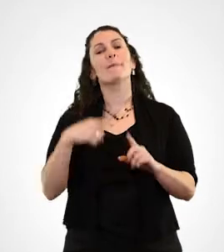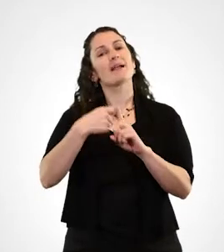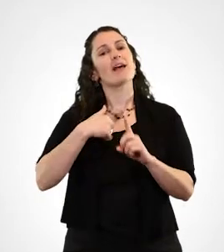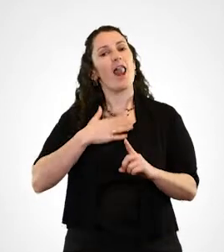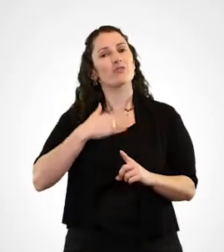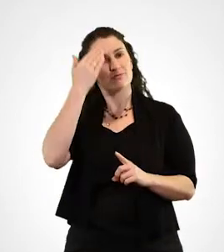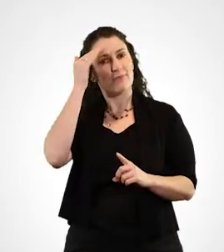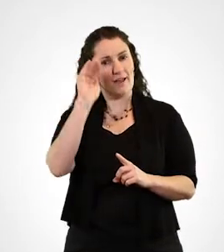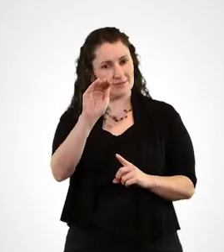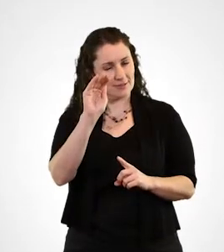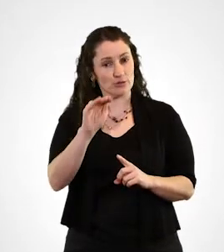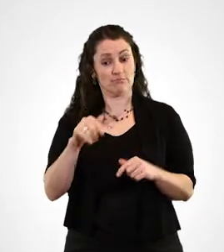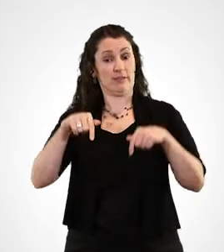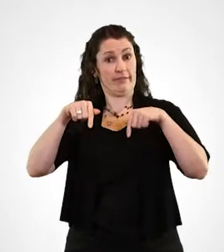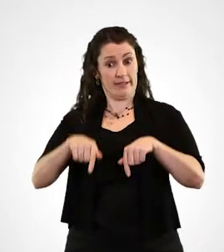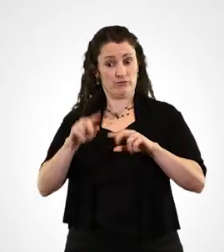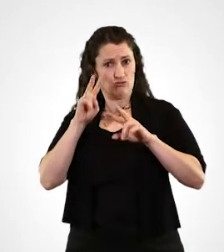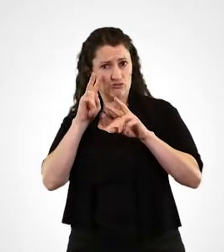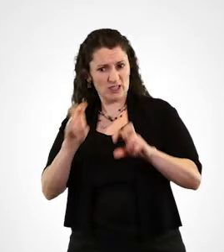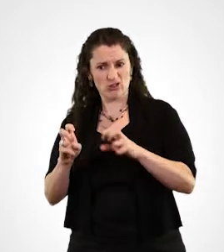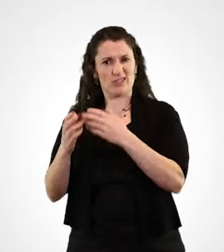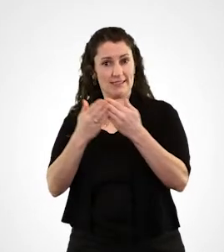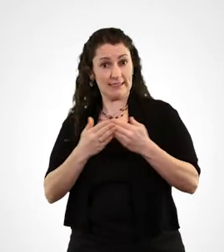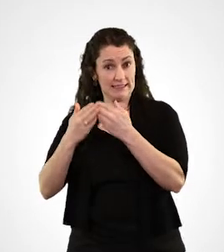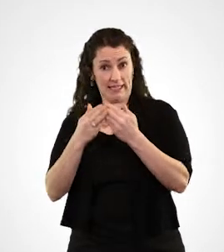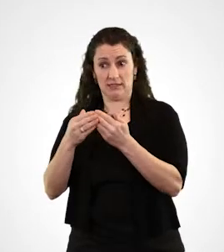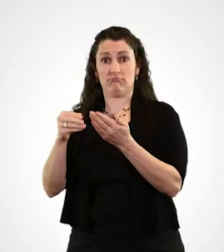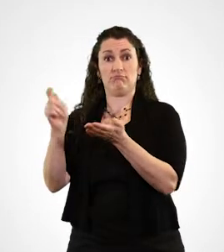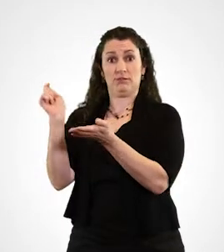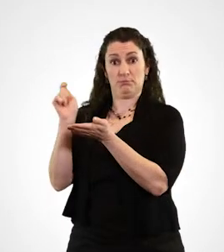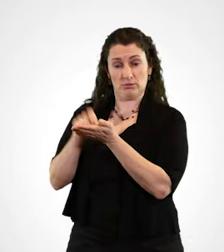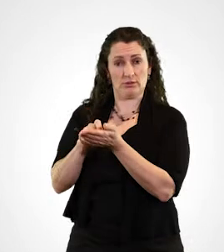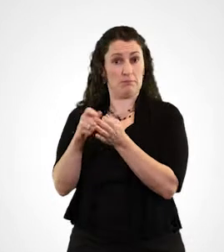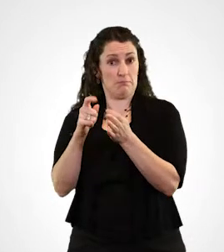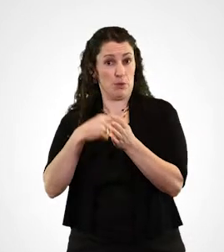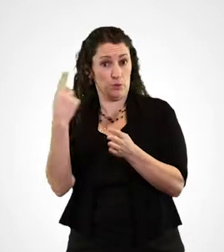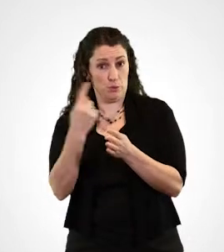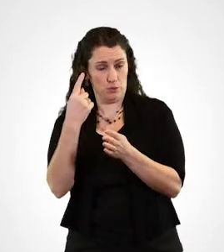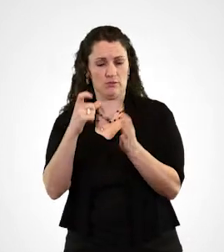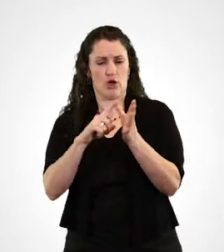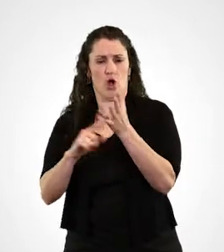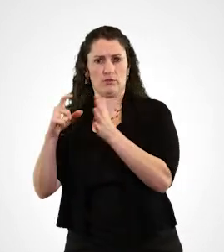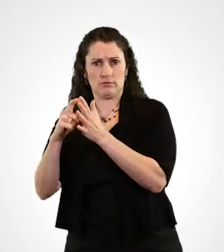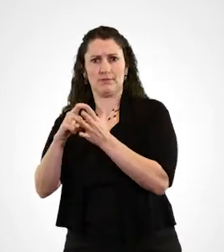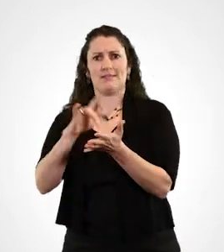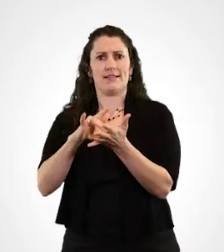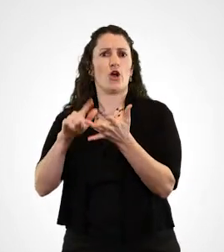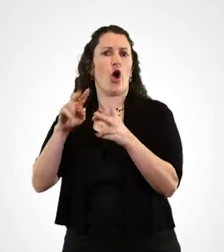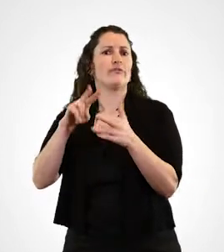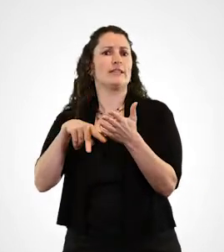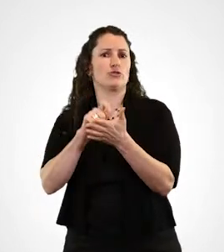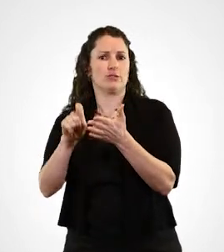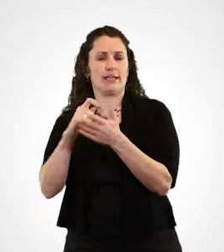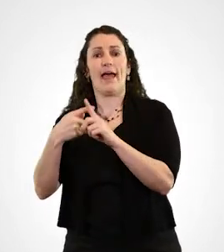And as usual, I'll remind you that the whole vocabulary project was funded by the Center